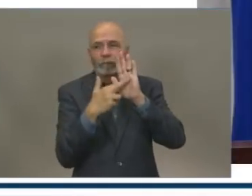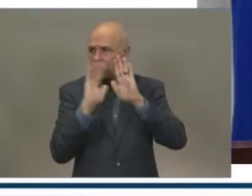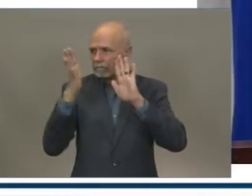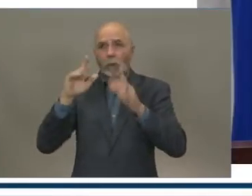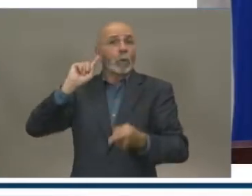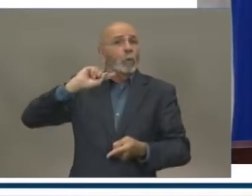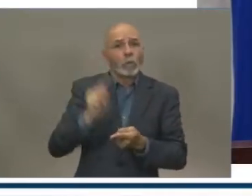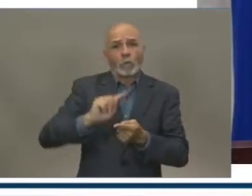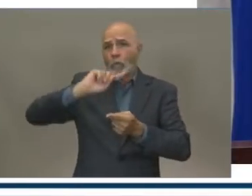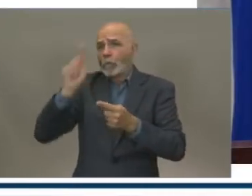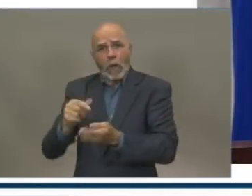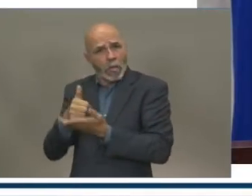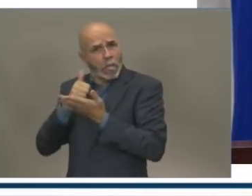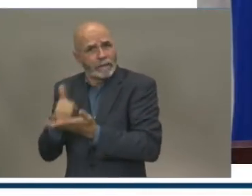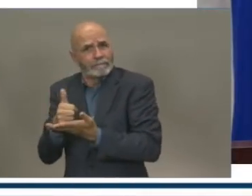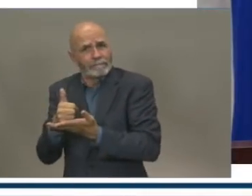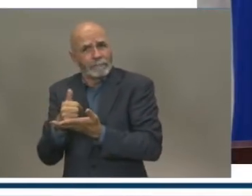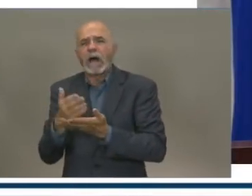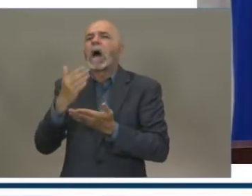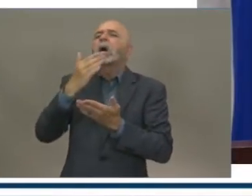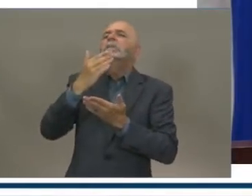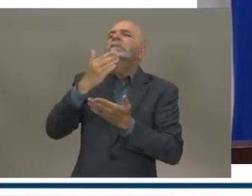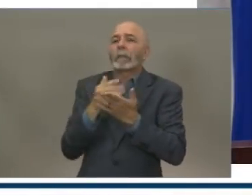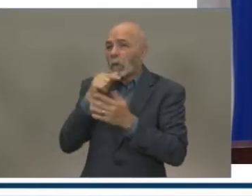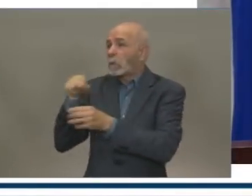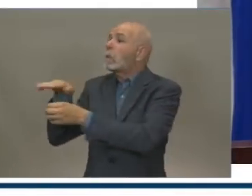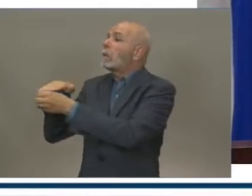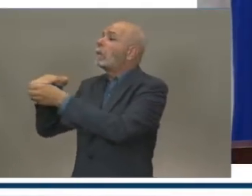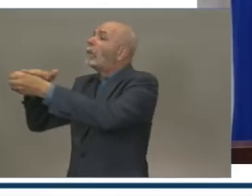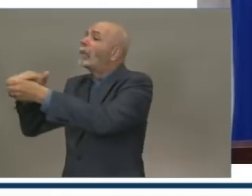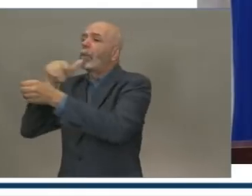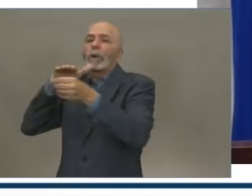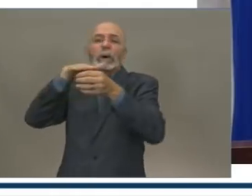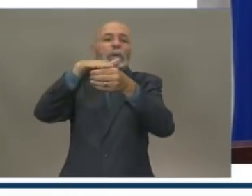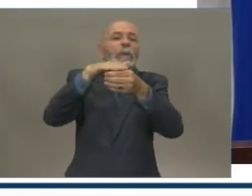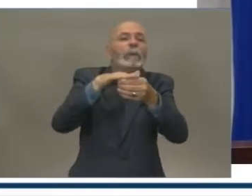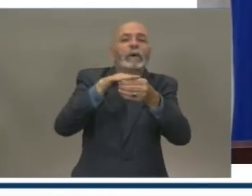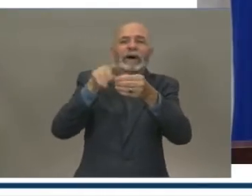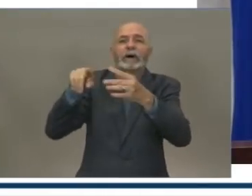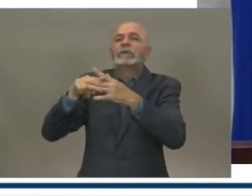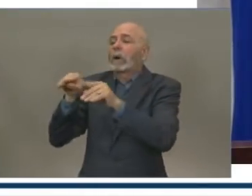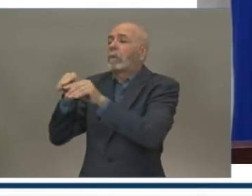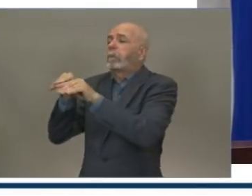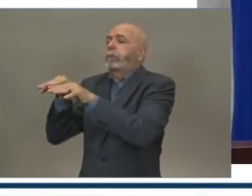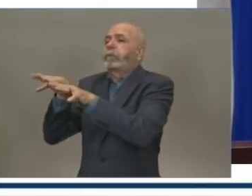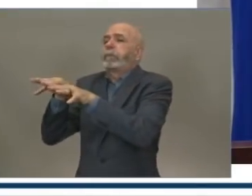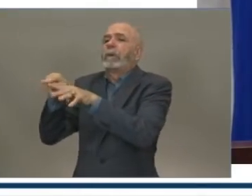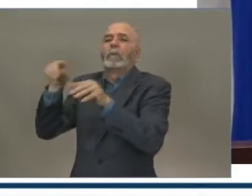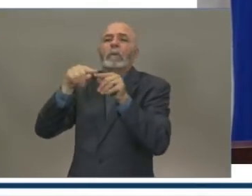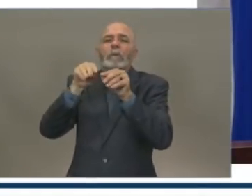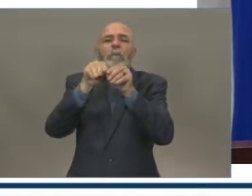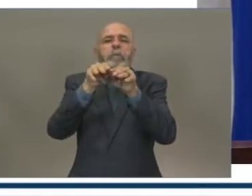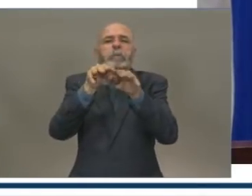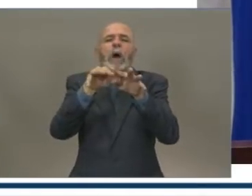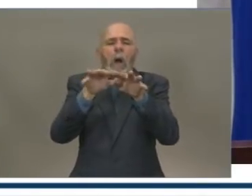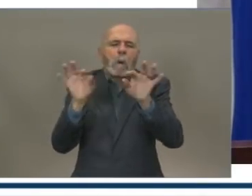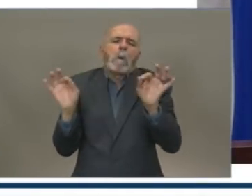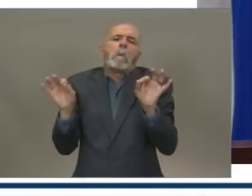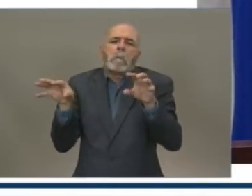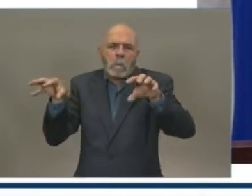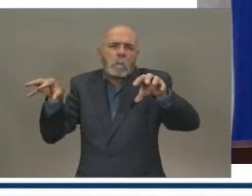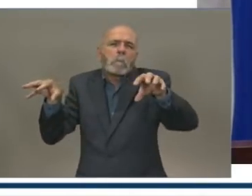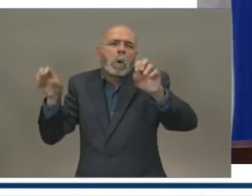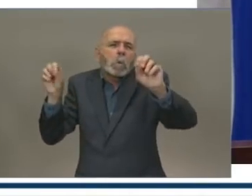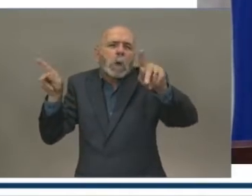COVID, but we are seeing moderate transmission that is not becoming widespread. and that is good news.